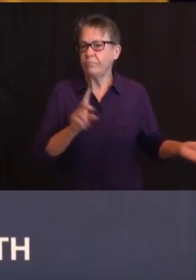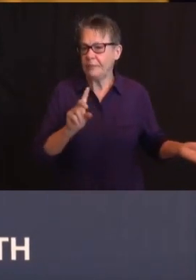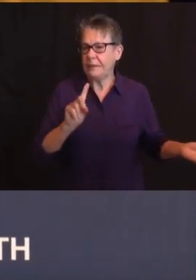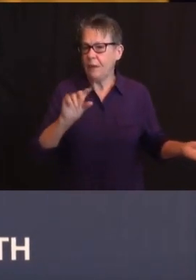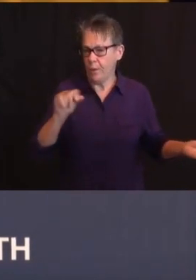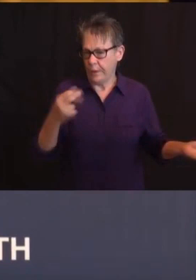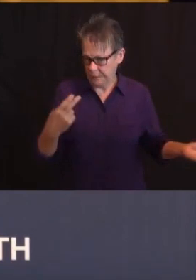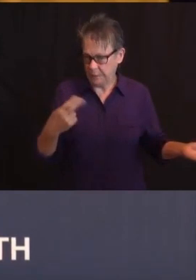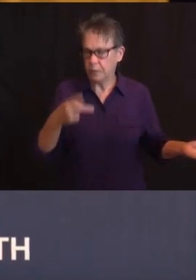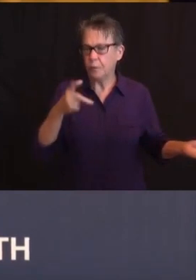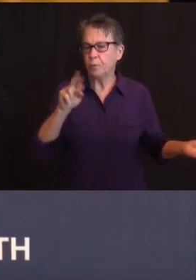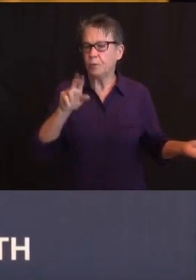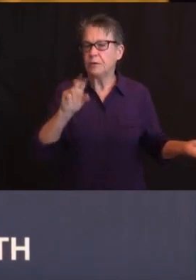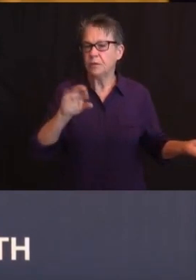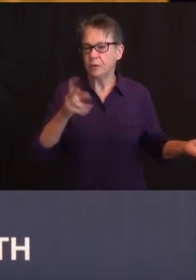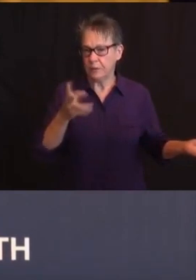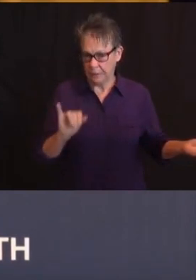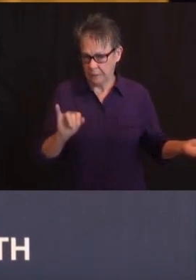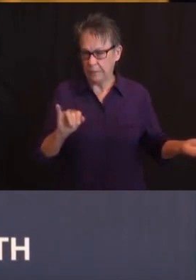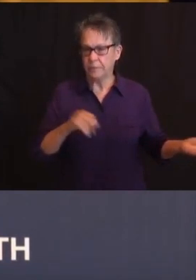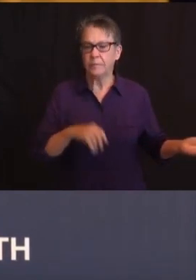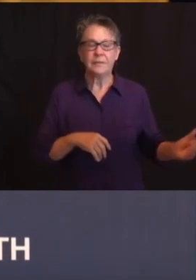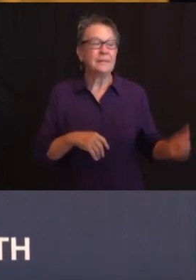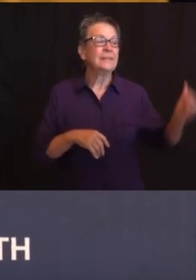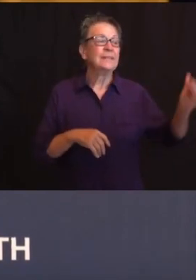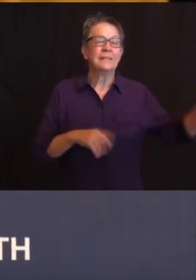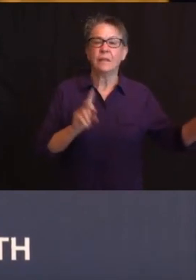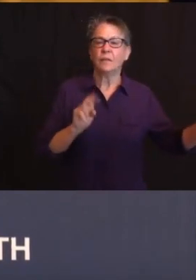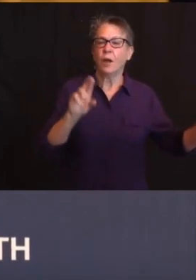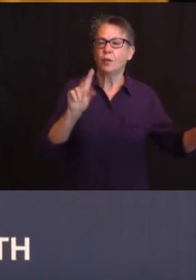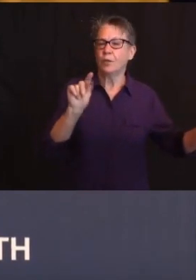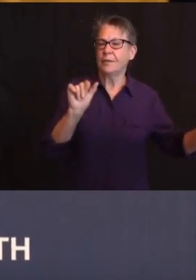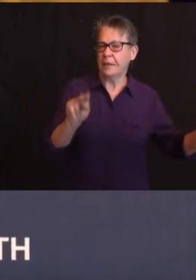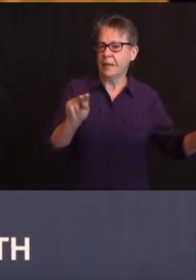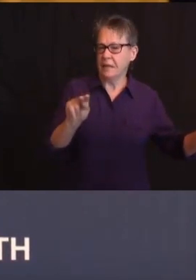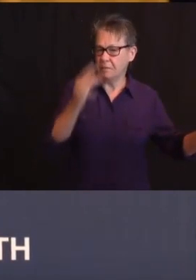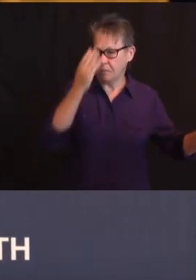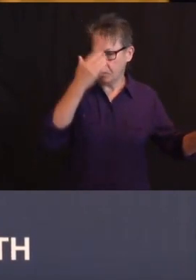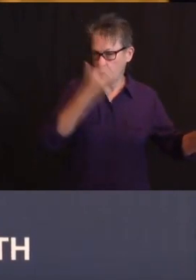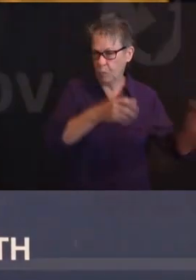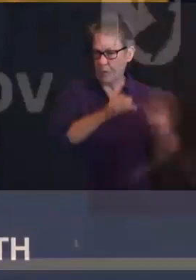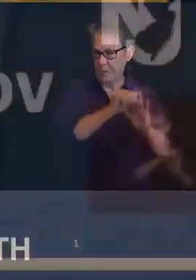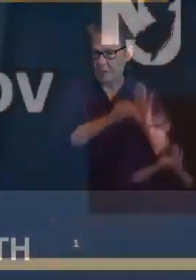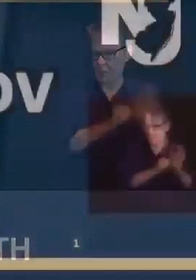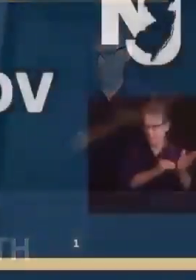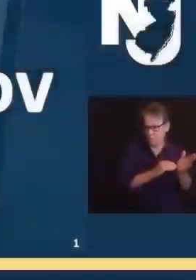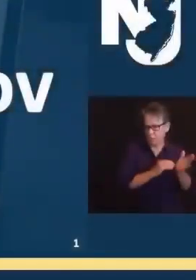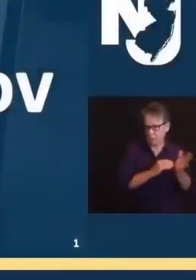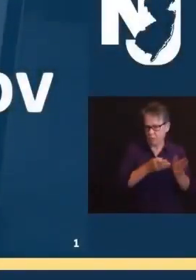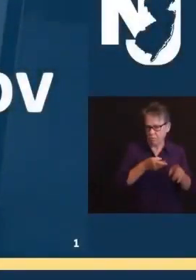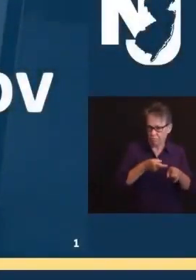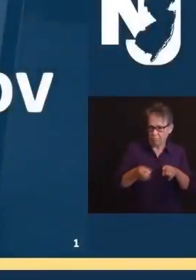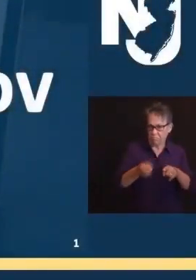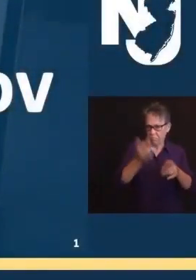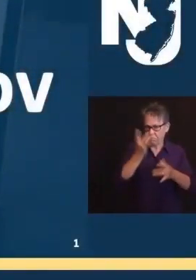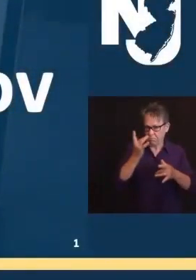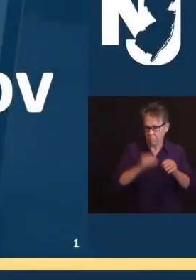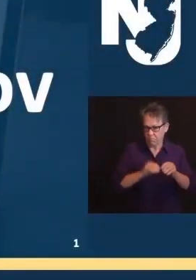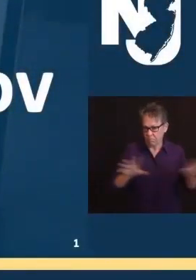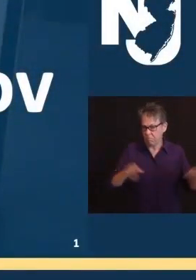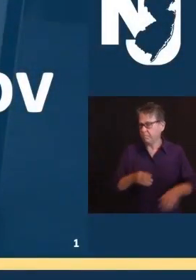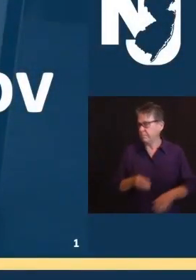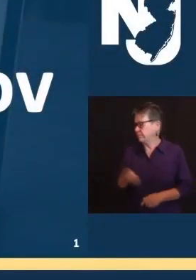Persicelli. To her right, another familiar face, State Epidemiologist, Dr. Christina Tan. Great to have you both here. The guy to my left